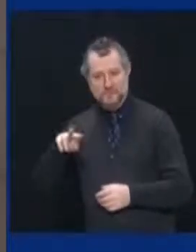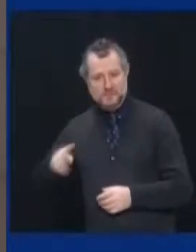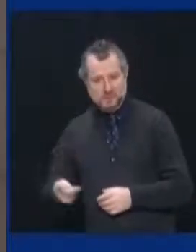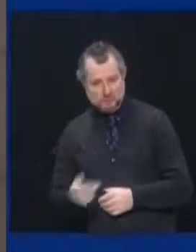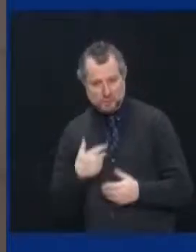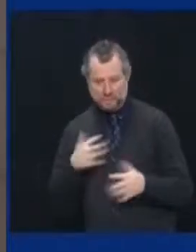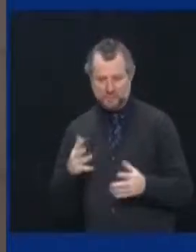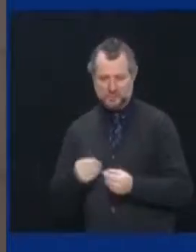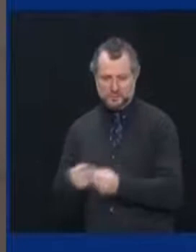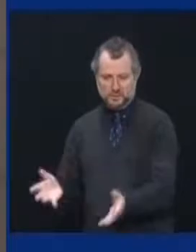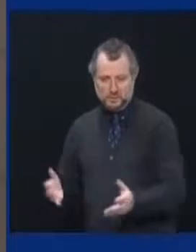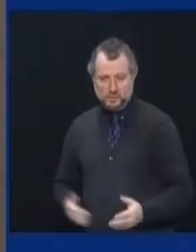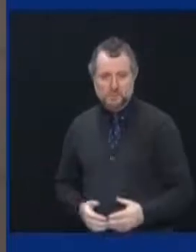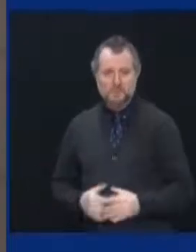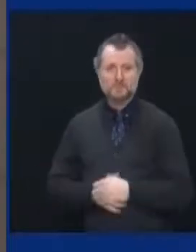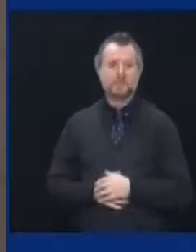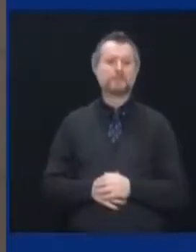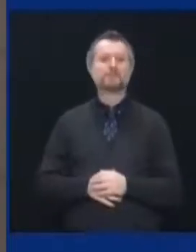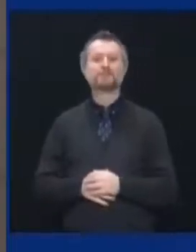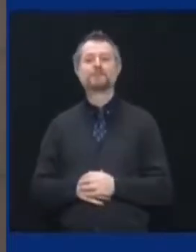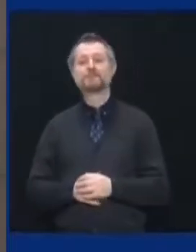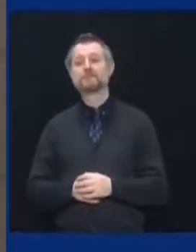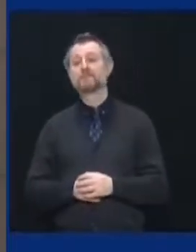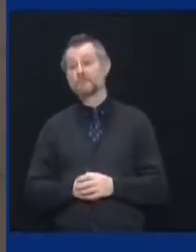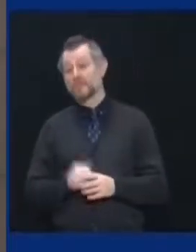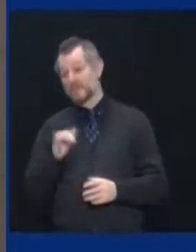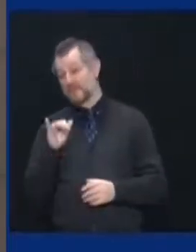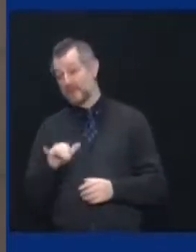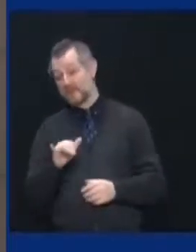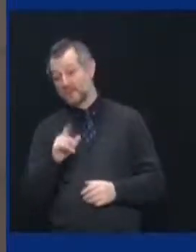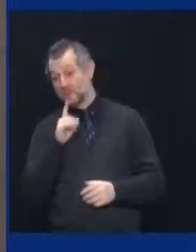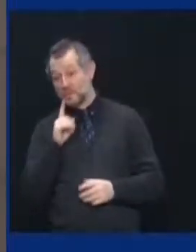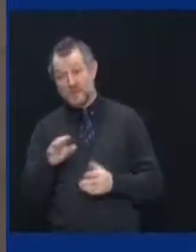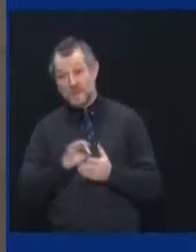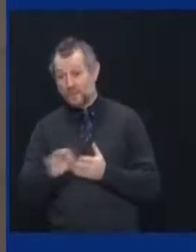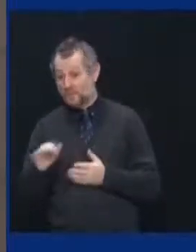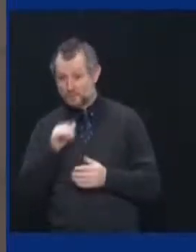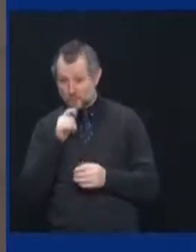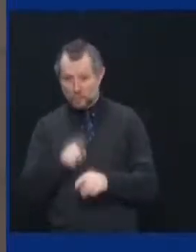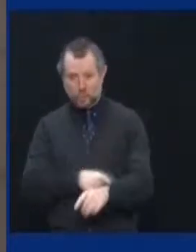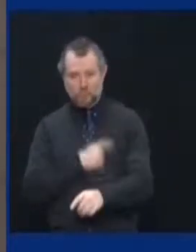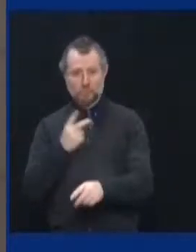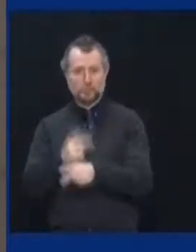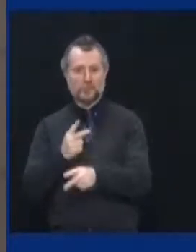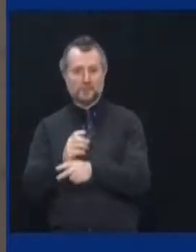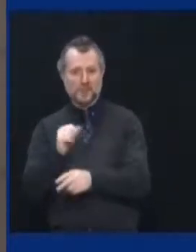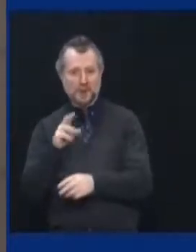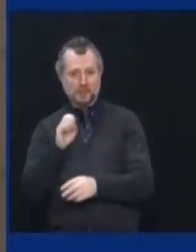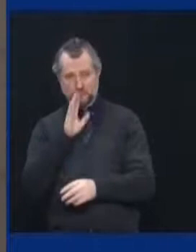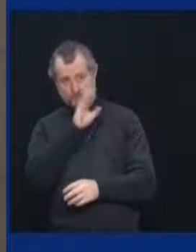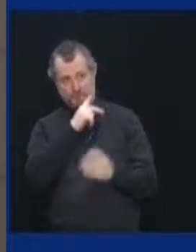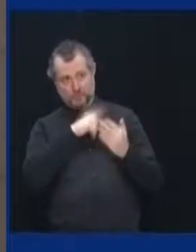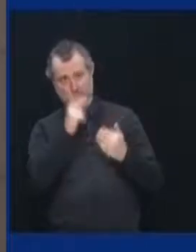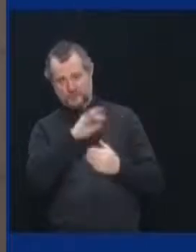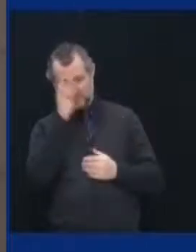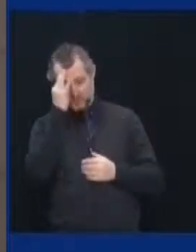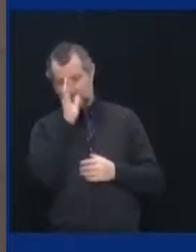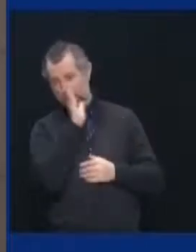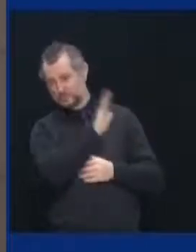delivered. But if you break this out if you take out the long-term care facilities program, which is a federally run program, New York's got